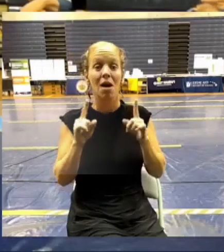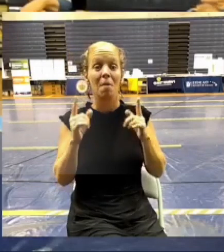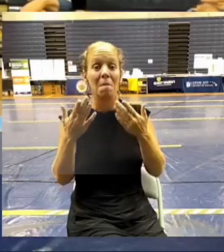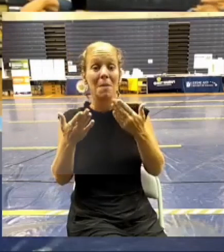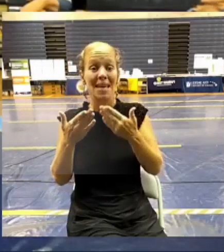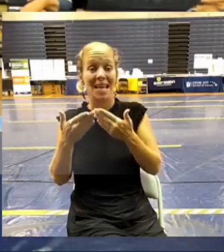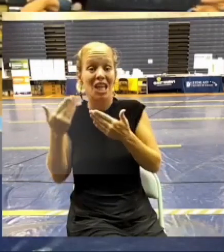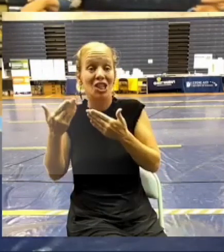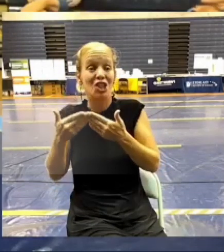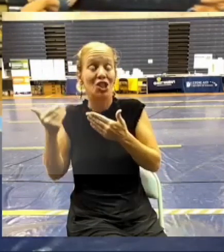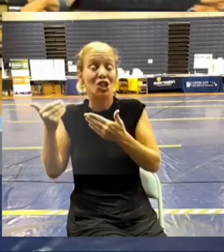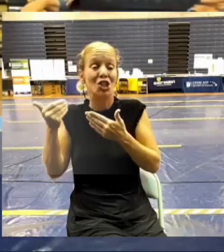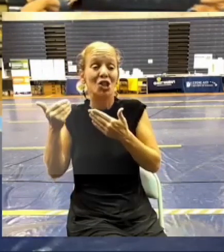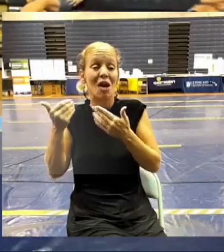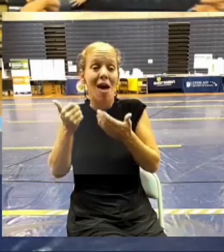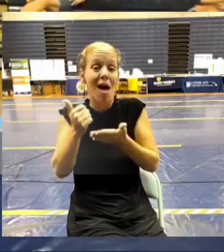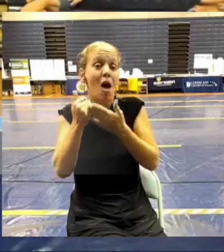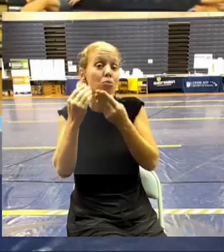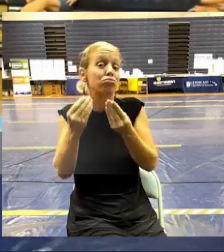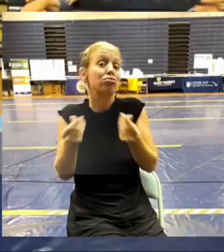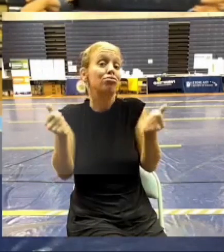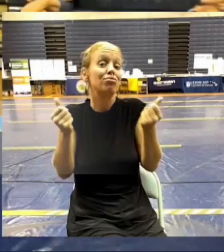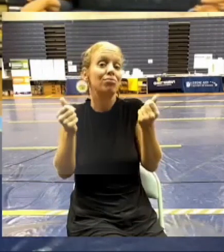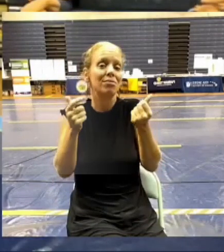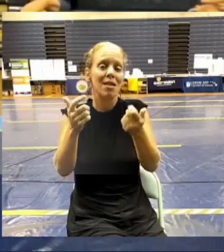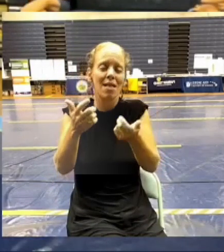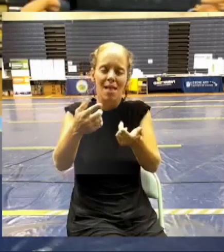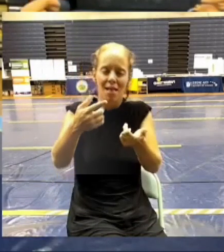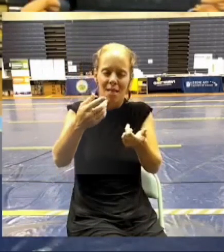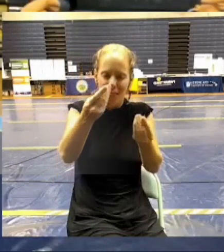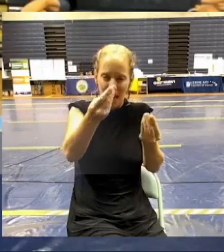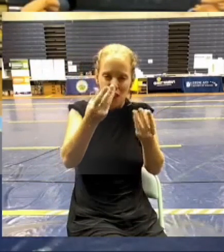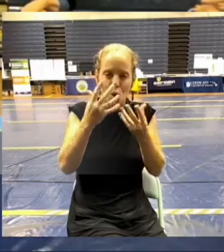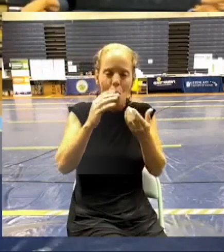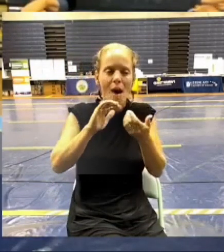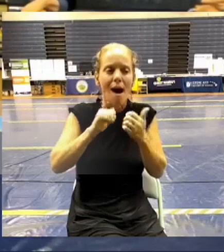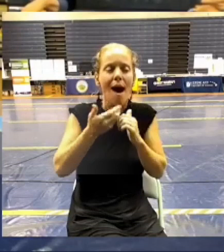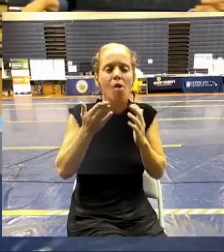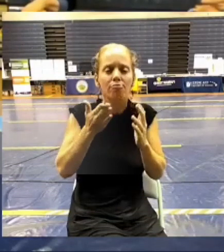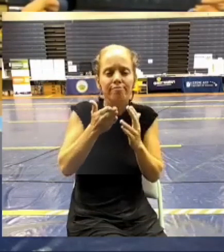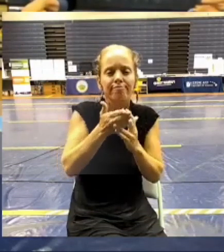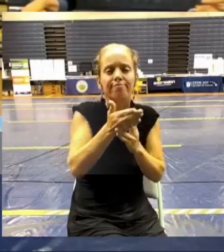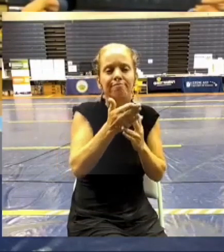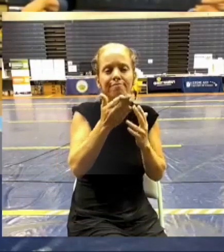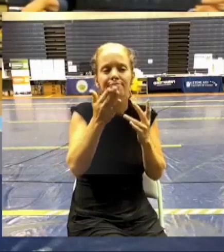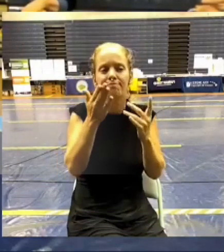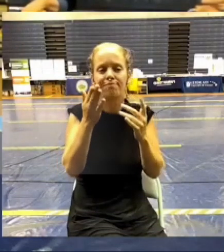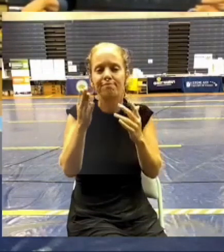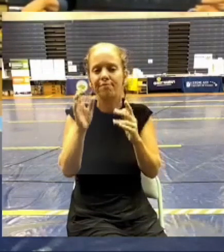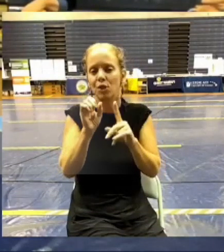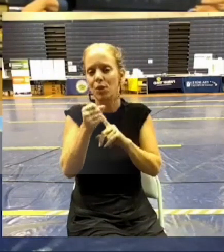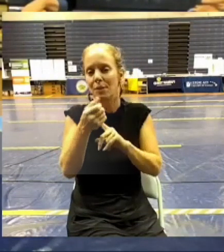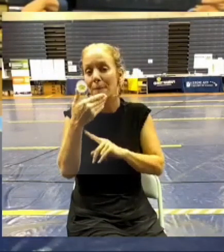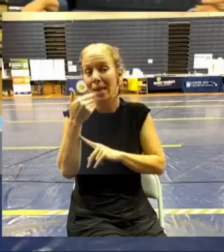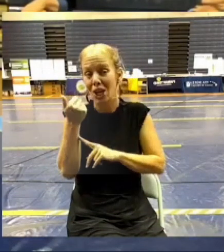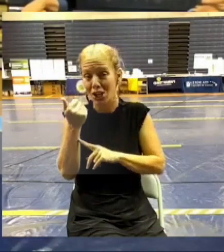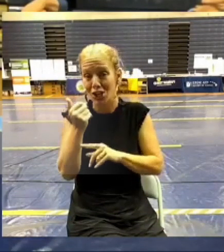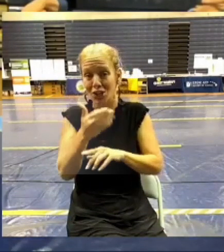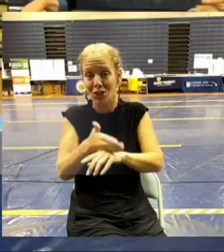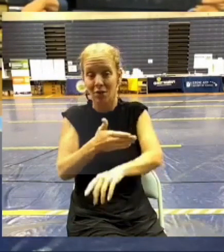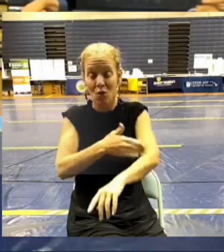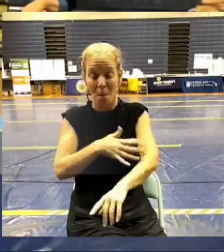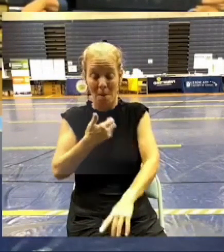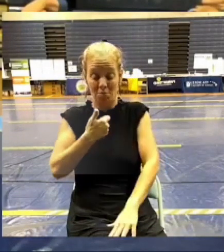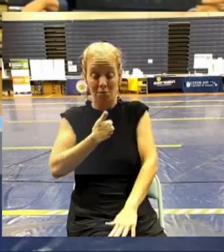make it easier is to let us know how we can navigate the situation better. Because I can tell